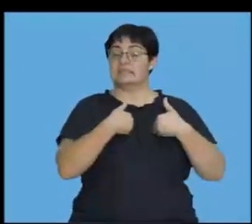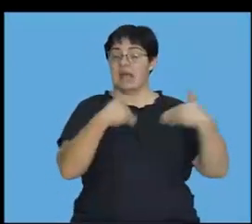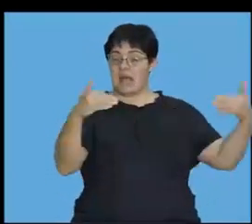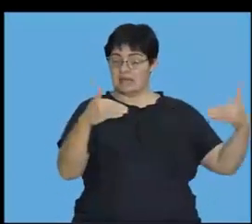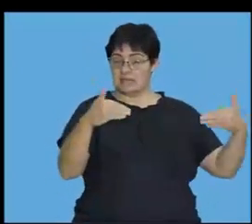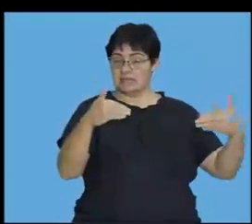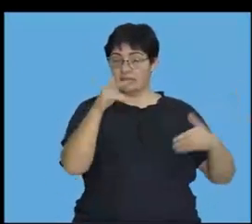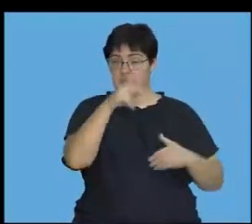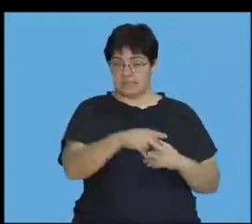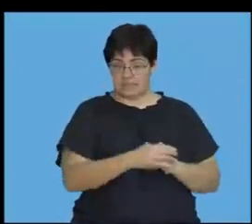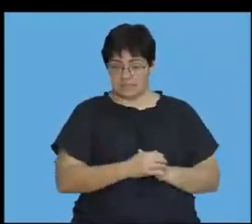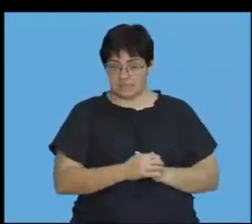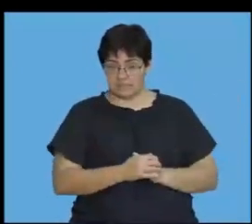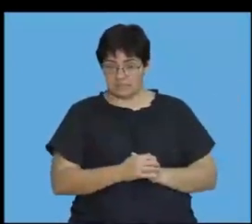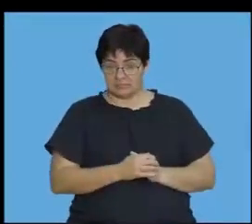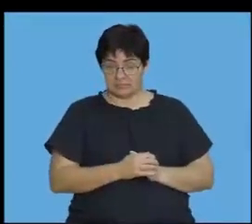Initial momentum,